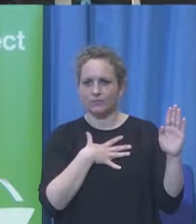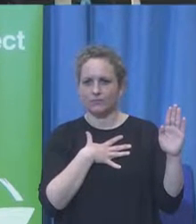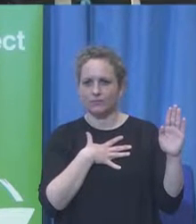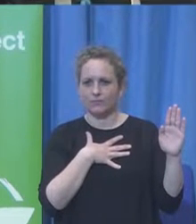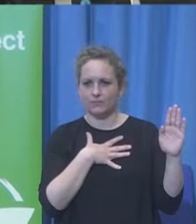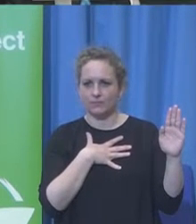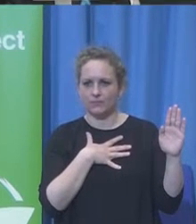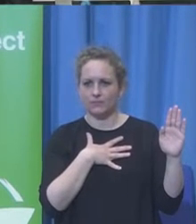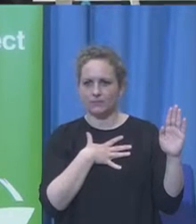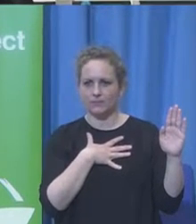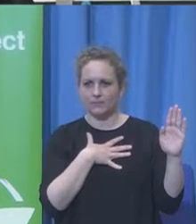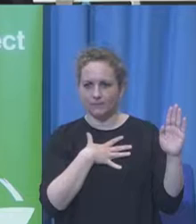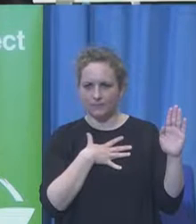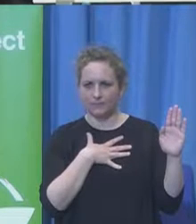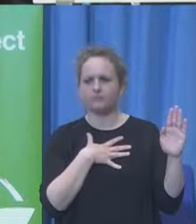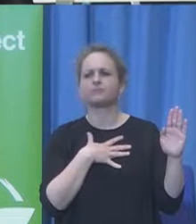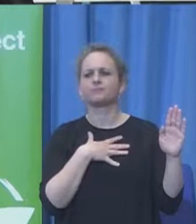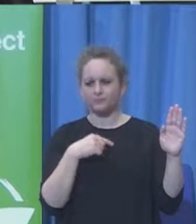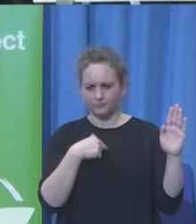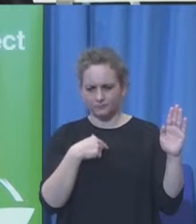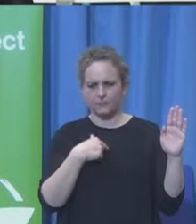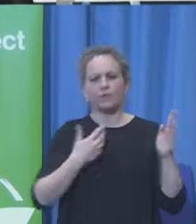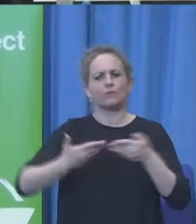party and also for me.